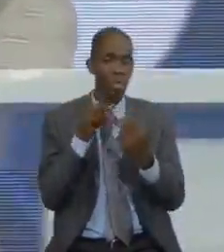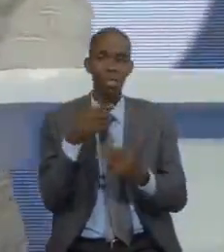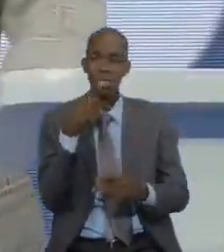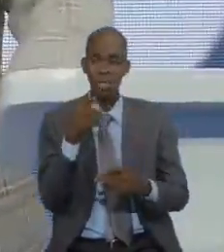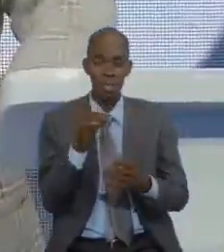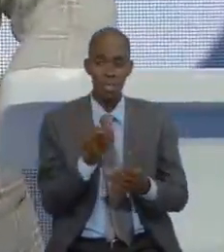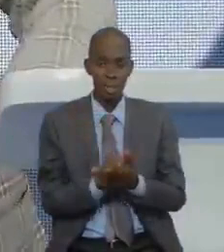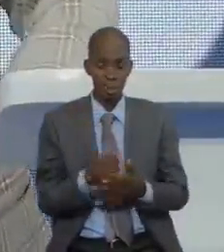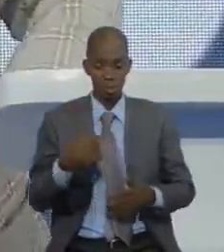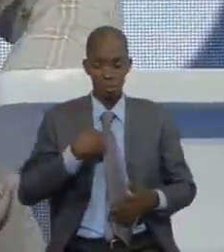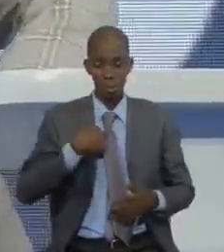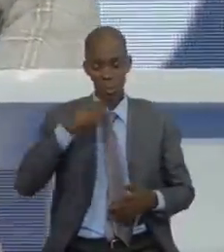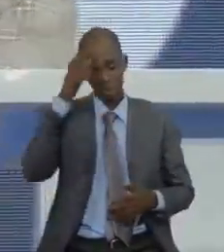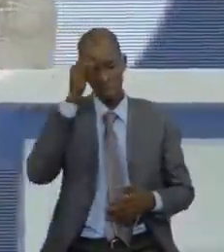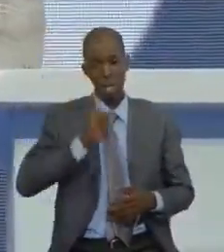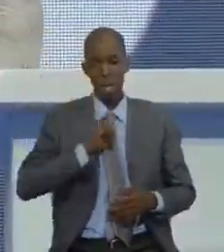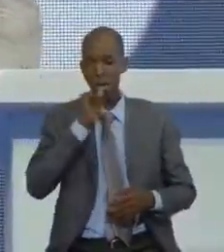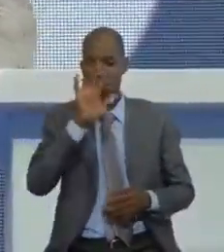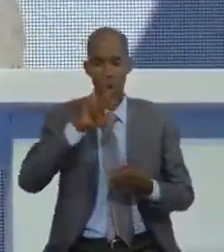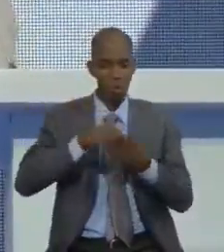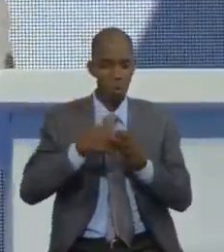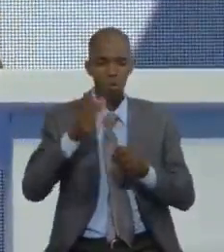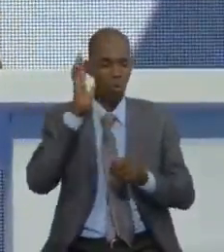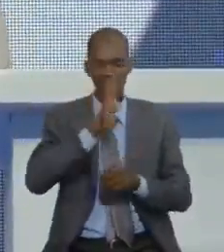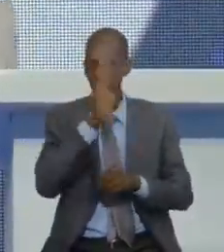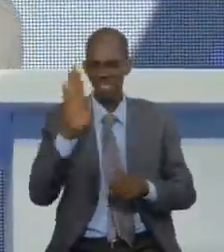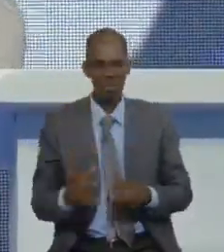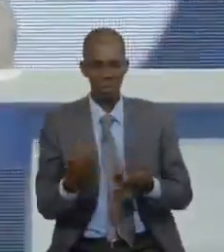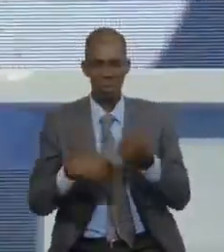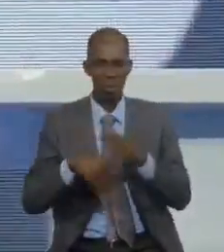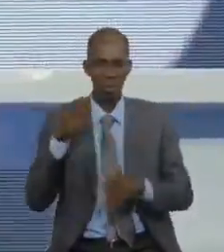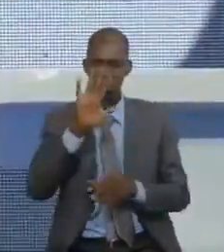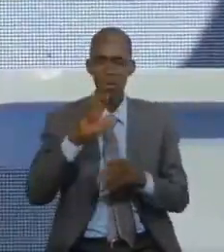am your problem. You will never get out of the problem.